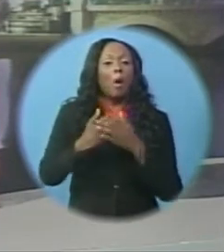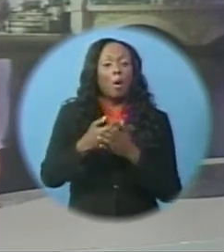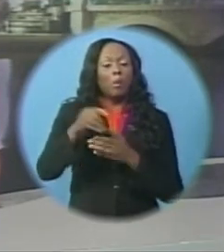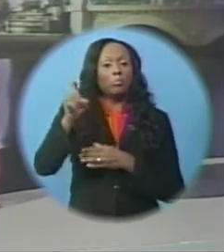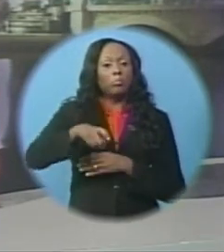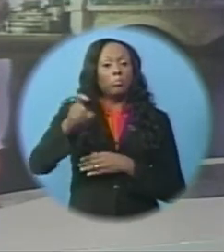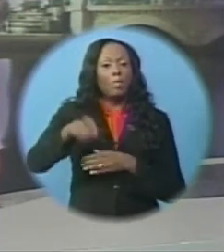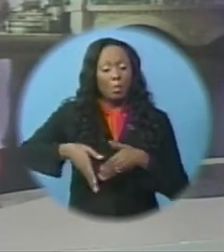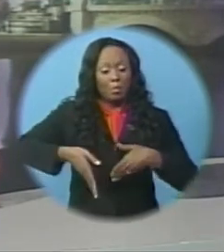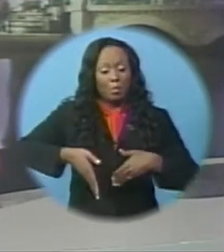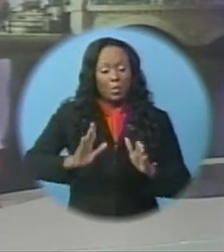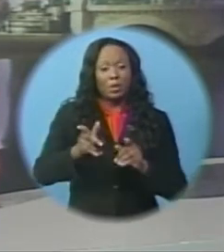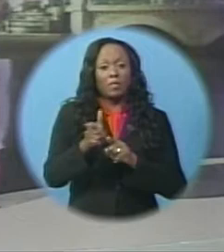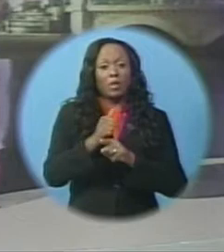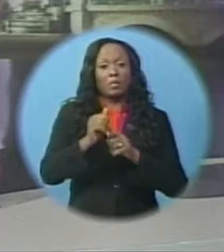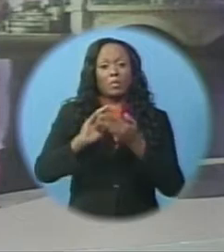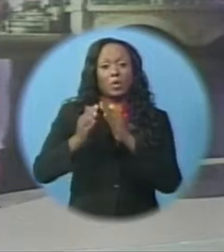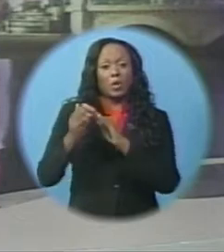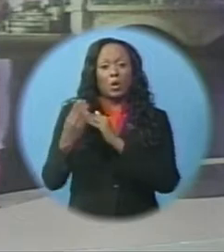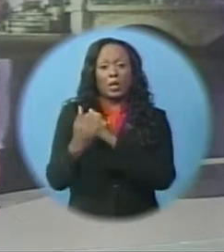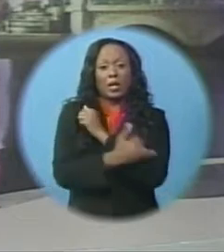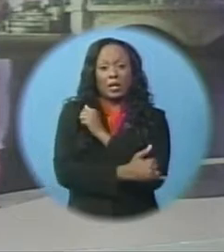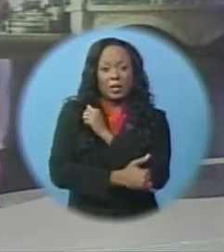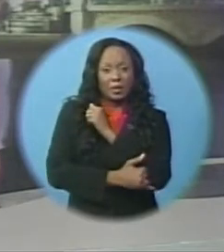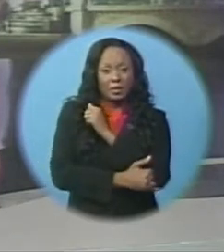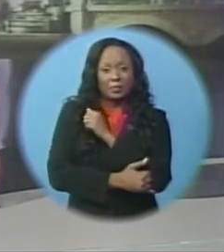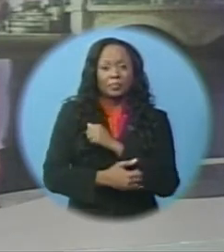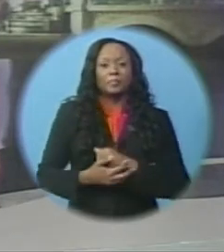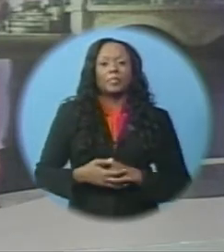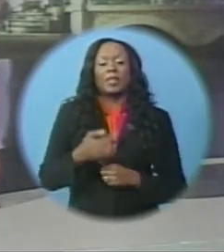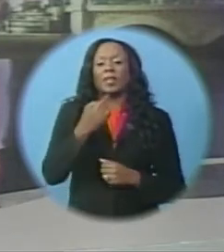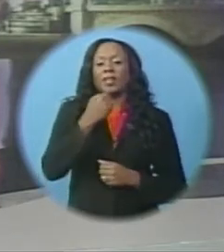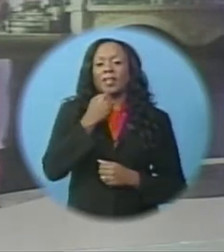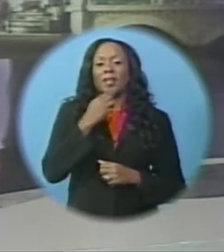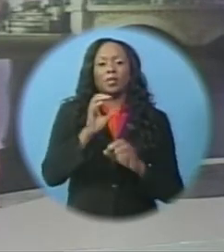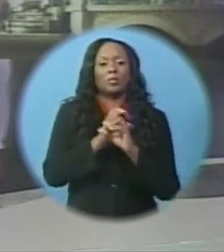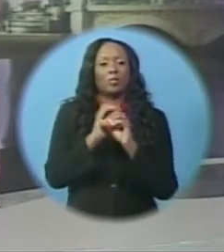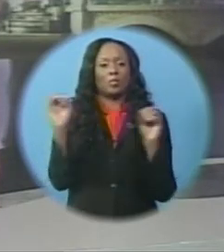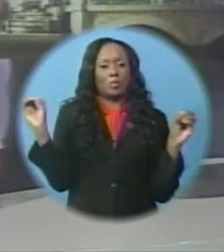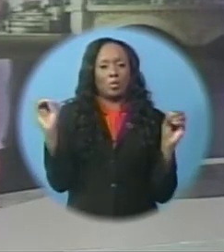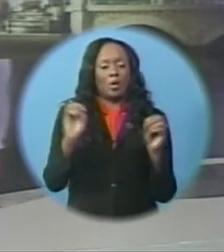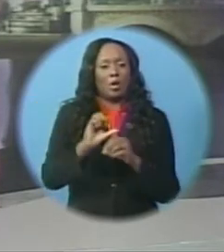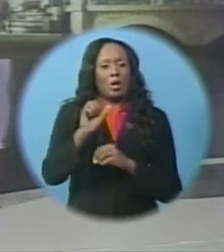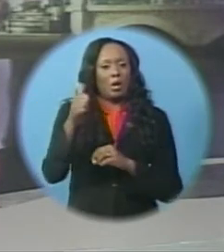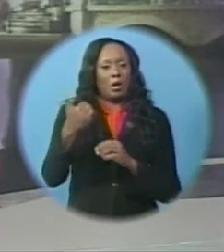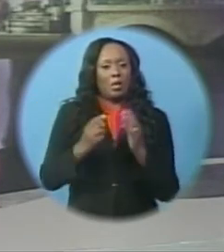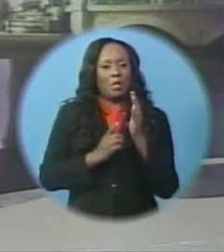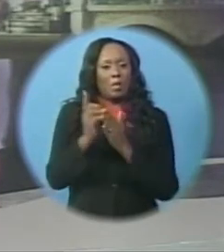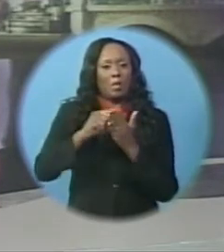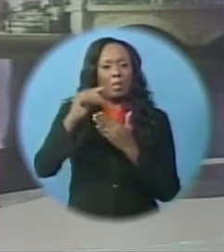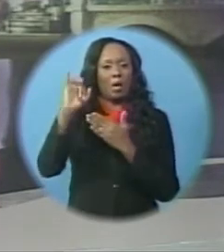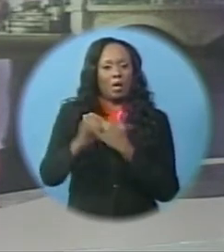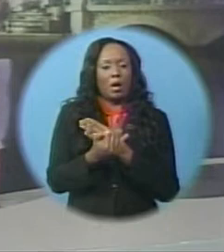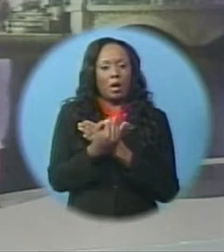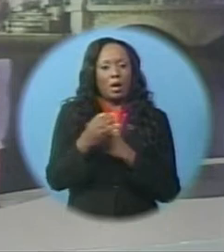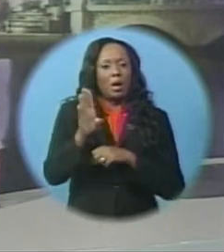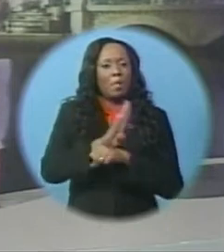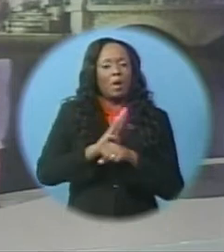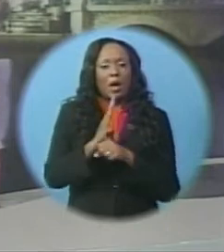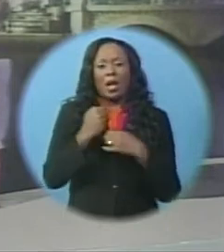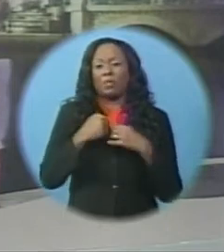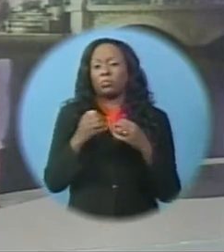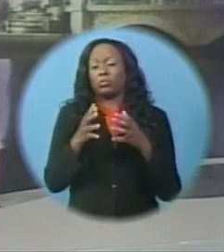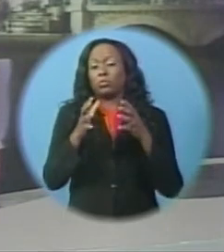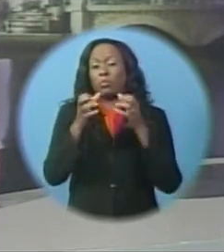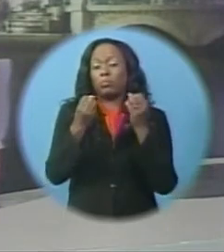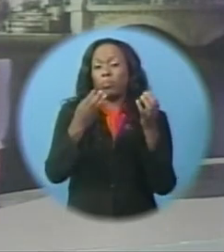under scrutiny from several quarters within the past several weeks. However, Mr. Innes says no other physical development project in Barbados